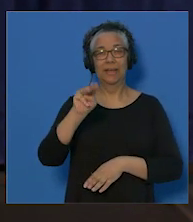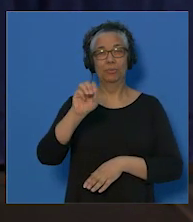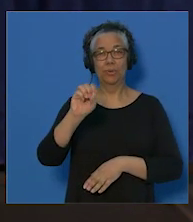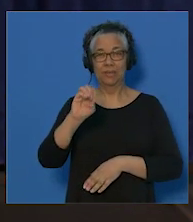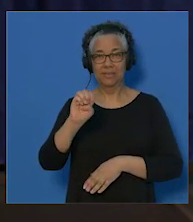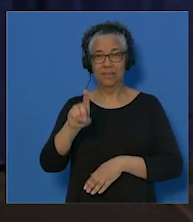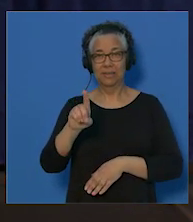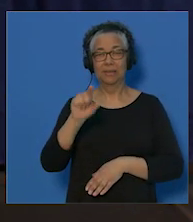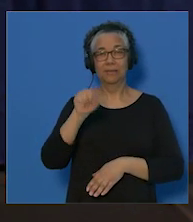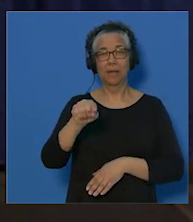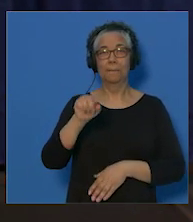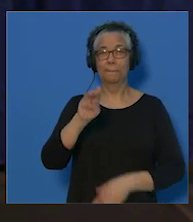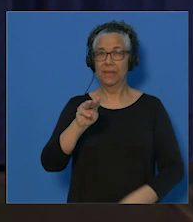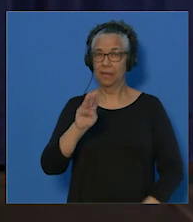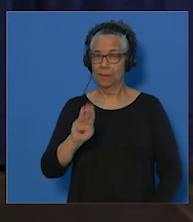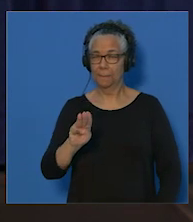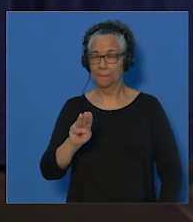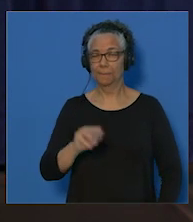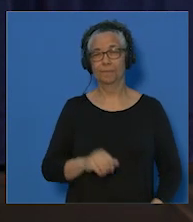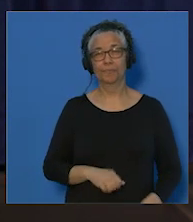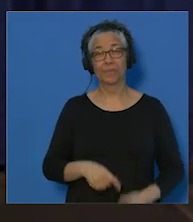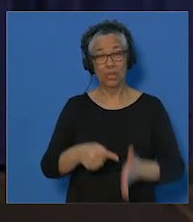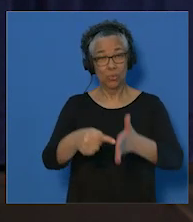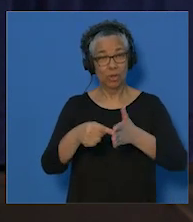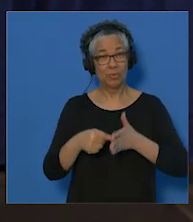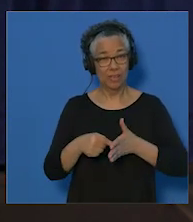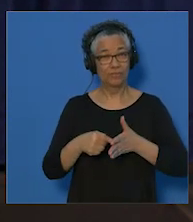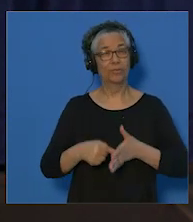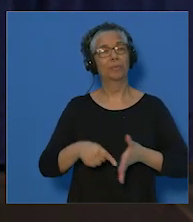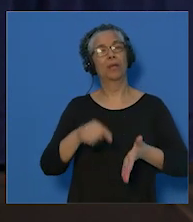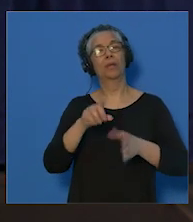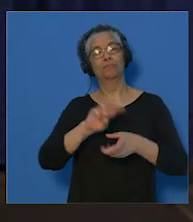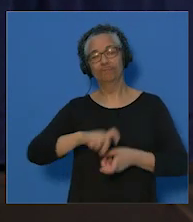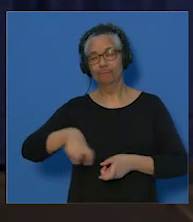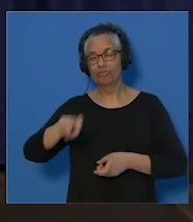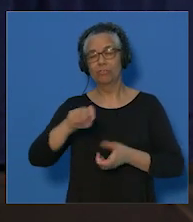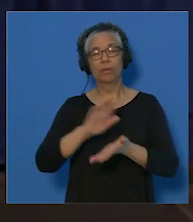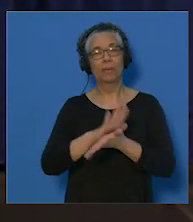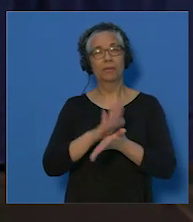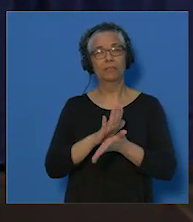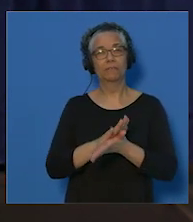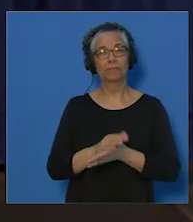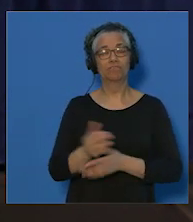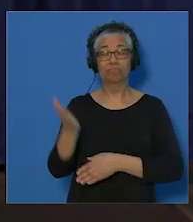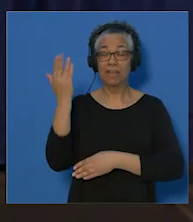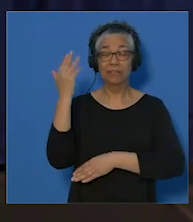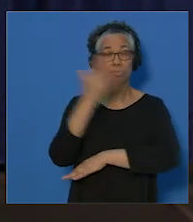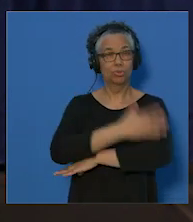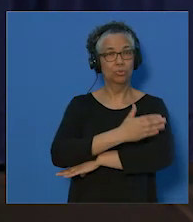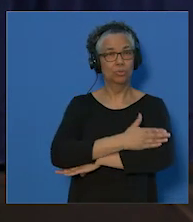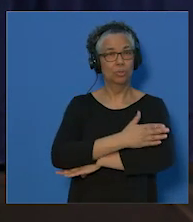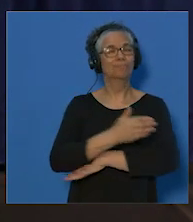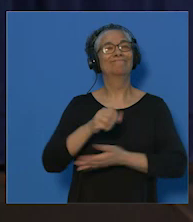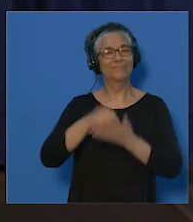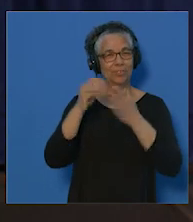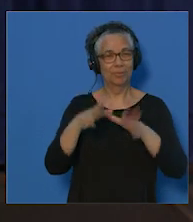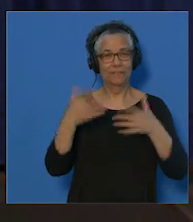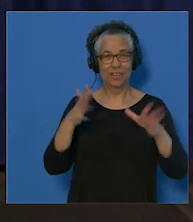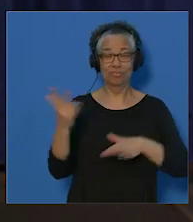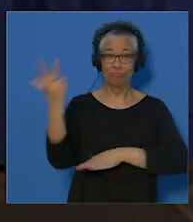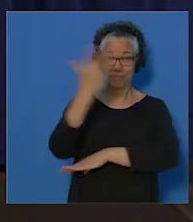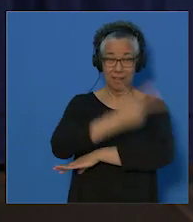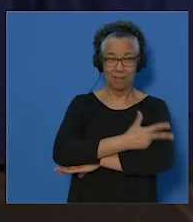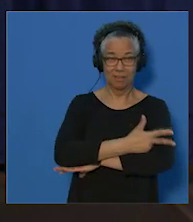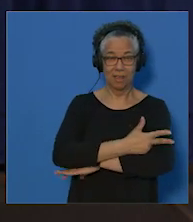www.moed.bm. Requests for transcripts from former students will be filled within 3 business days. Before moving on to the Bermuda College, I'd